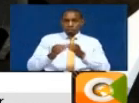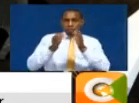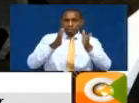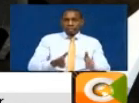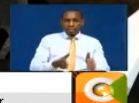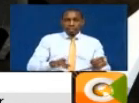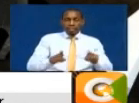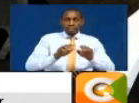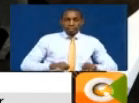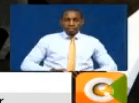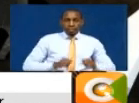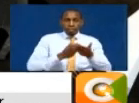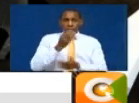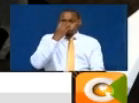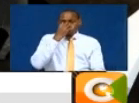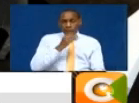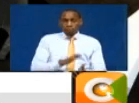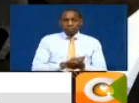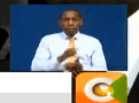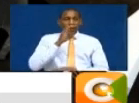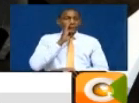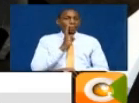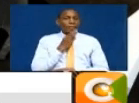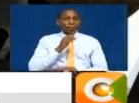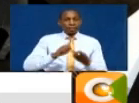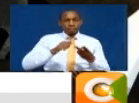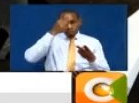forum, will be chaired by Ruto, with Mudavadi